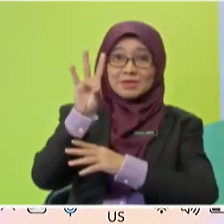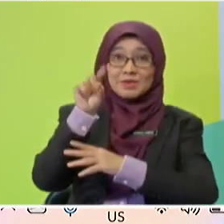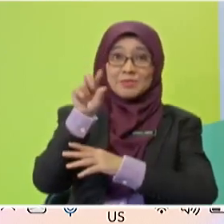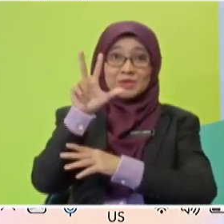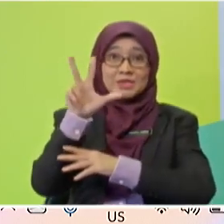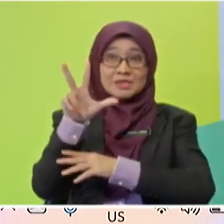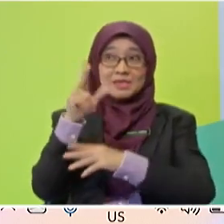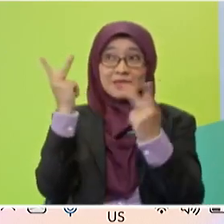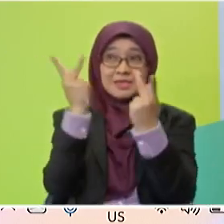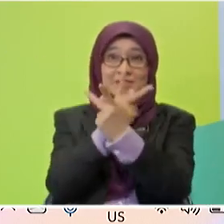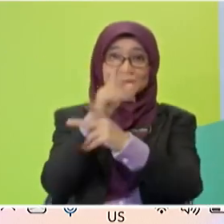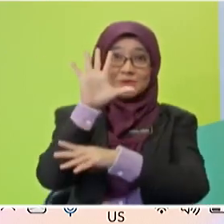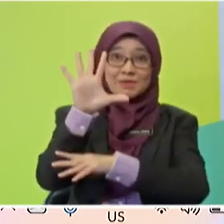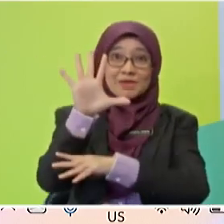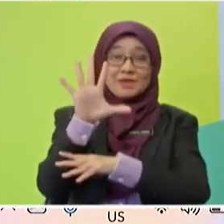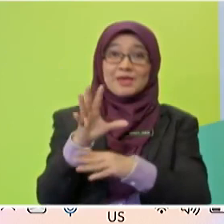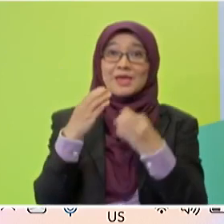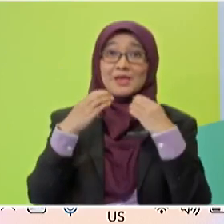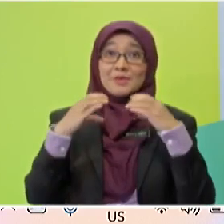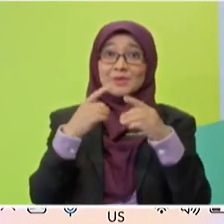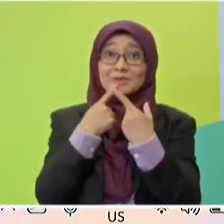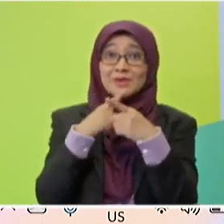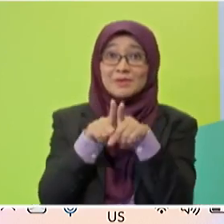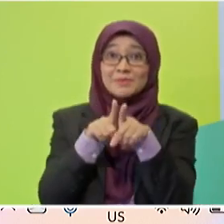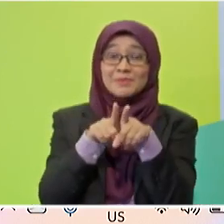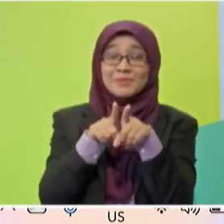27.3 times by 5. I want a quick answer.